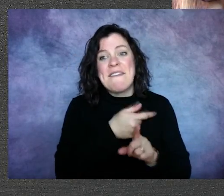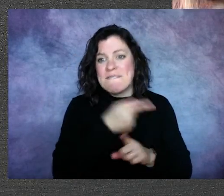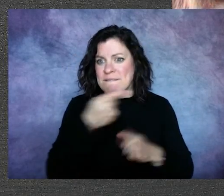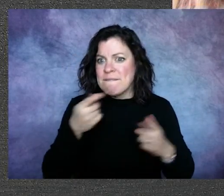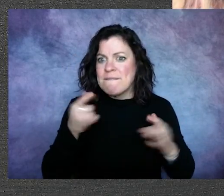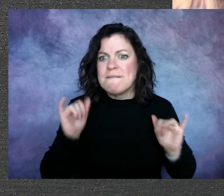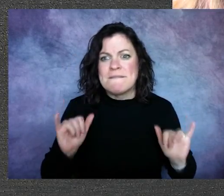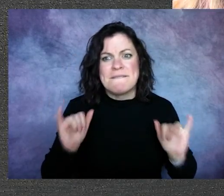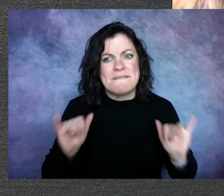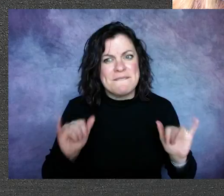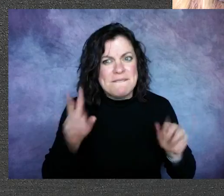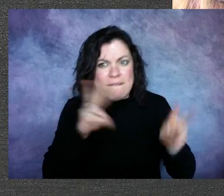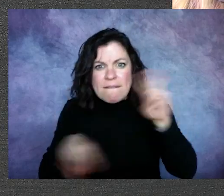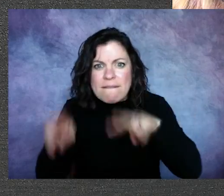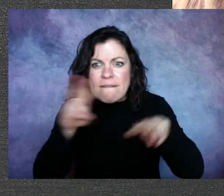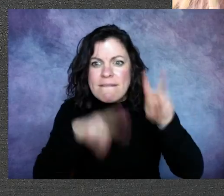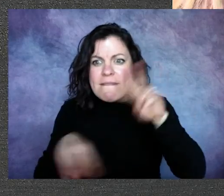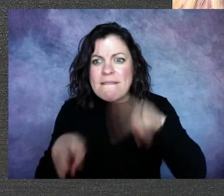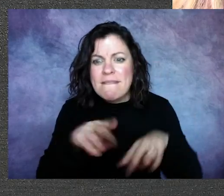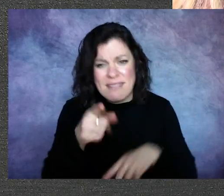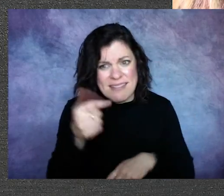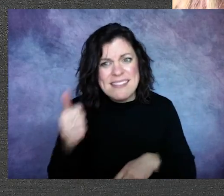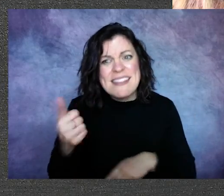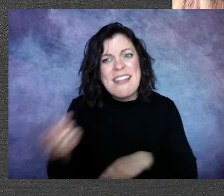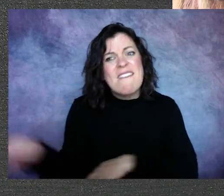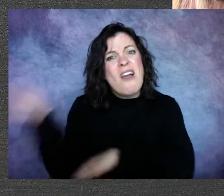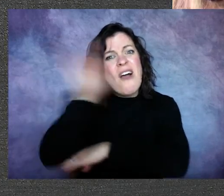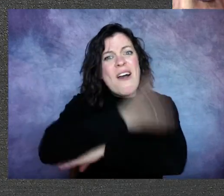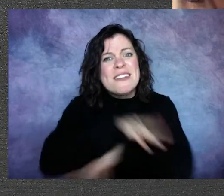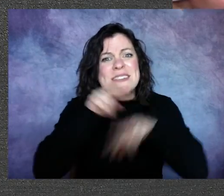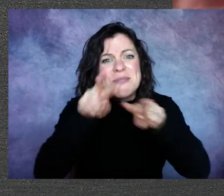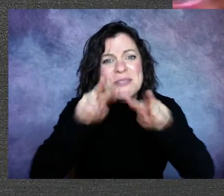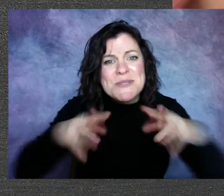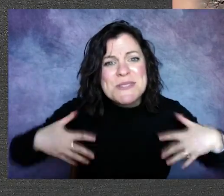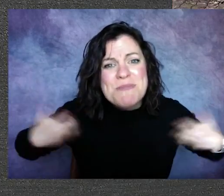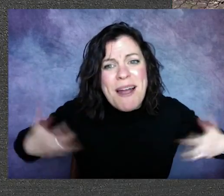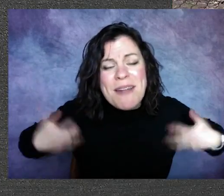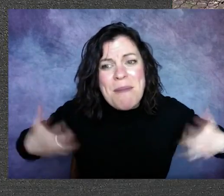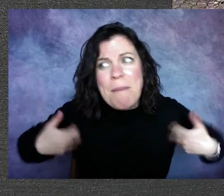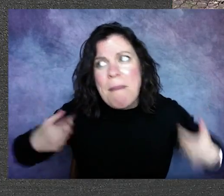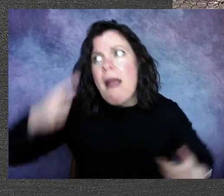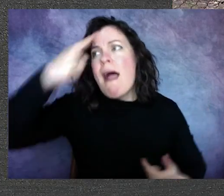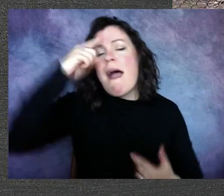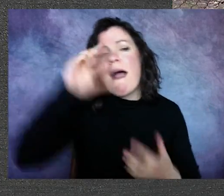Watching primates all day is so much fun. Watch.